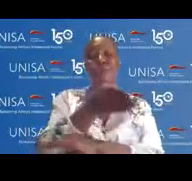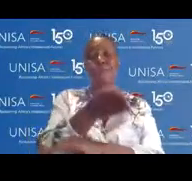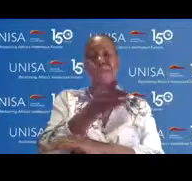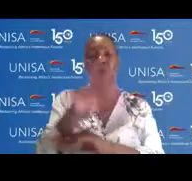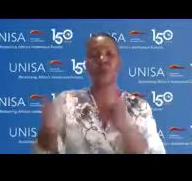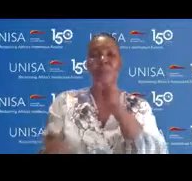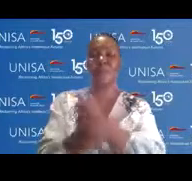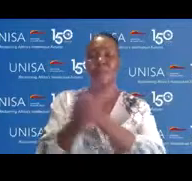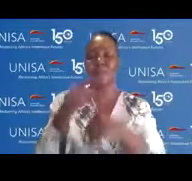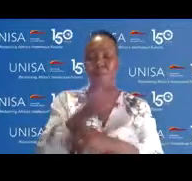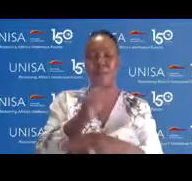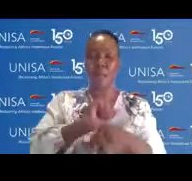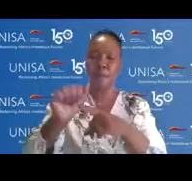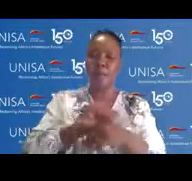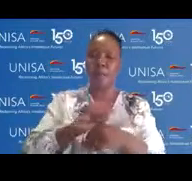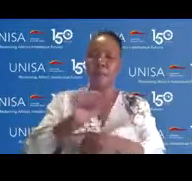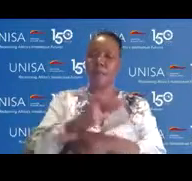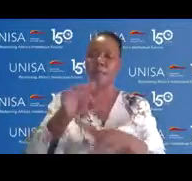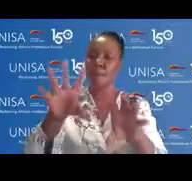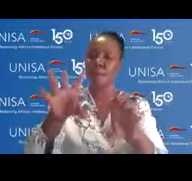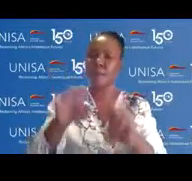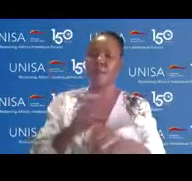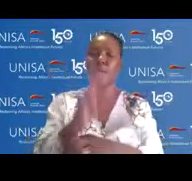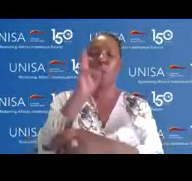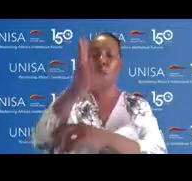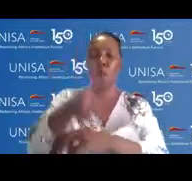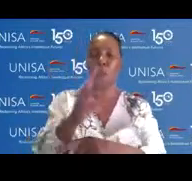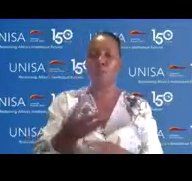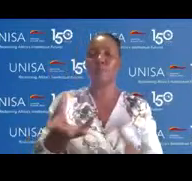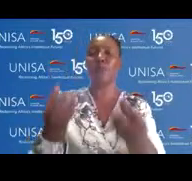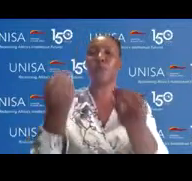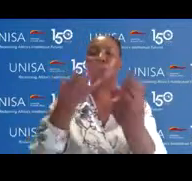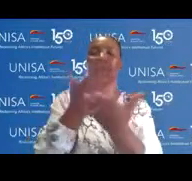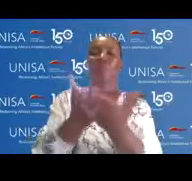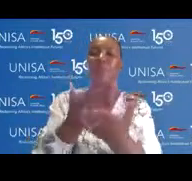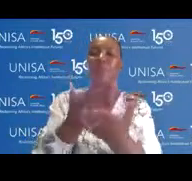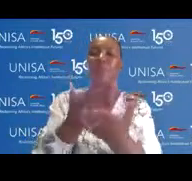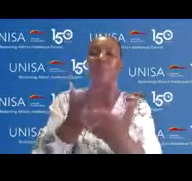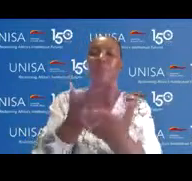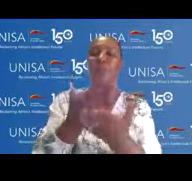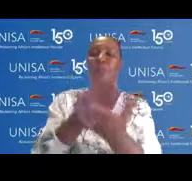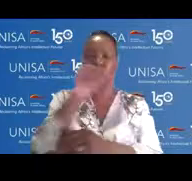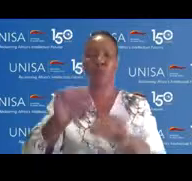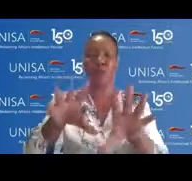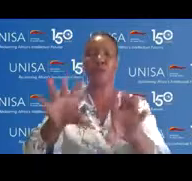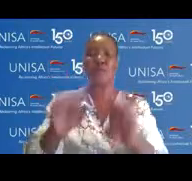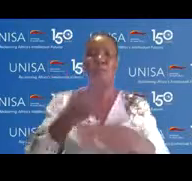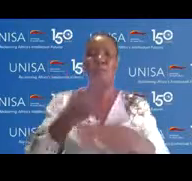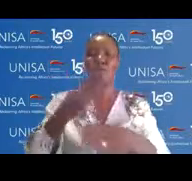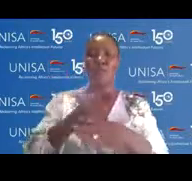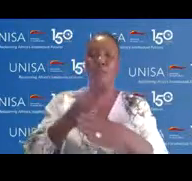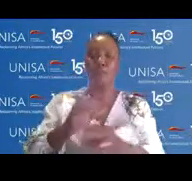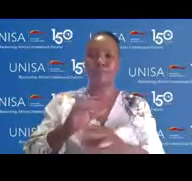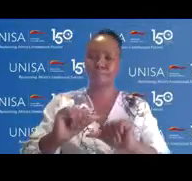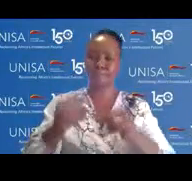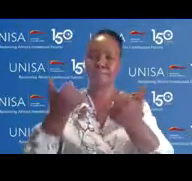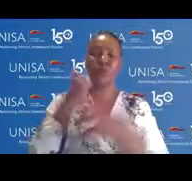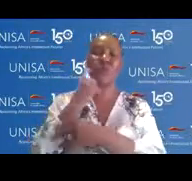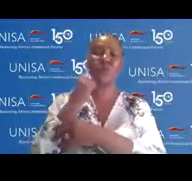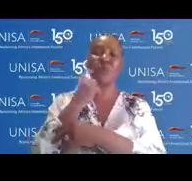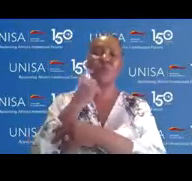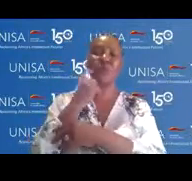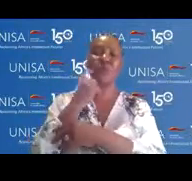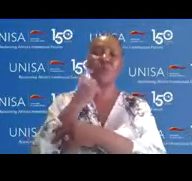practice exams, you're definitely going to be able to write the exams. It will make life a lot easier.